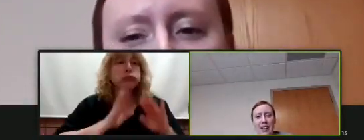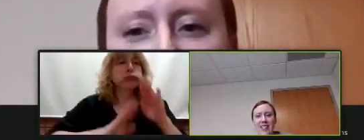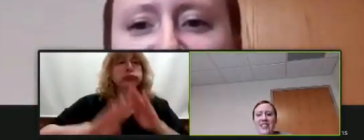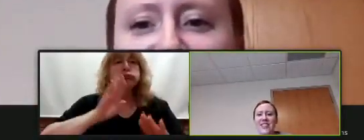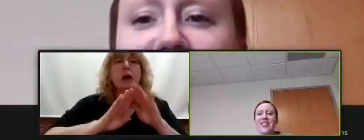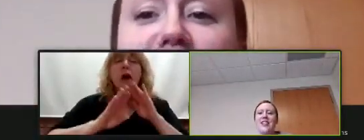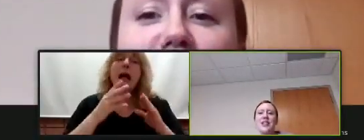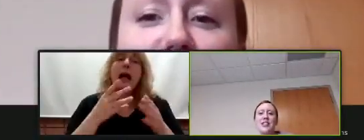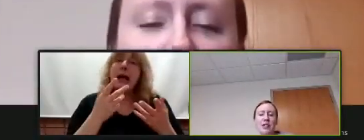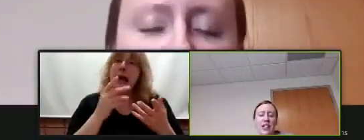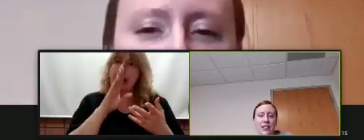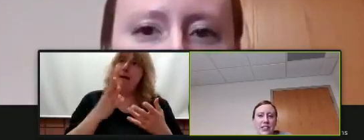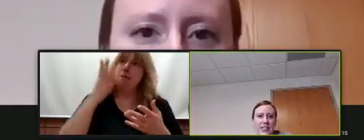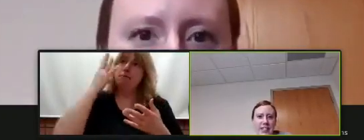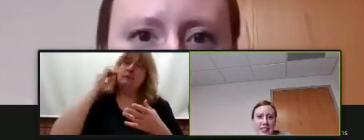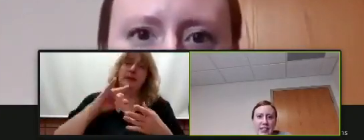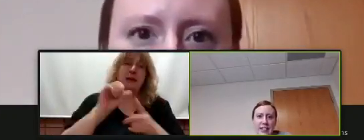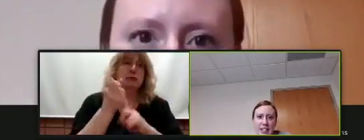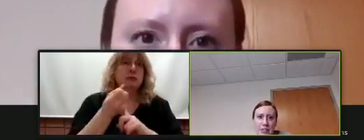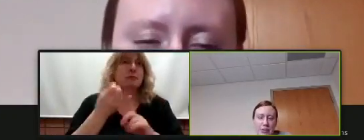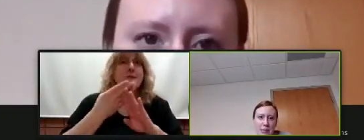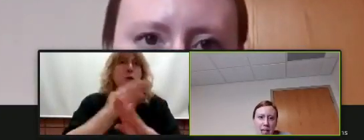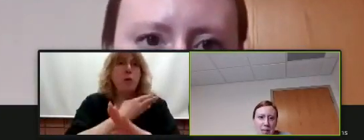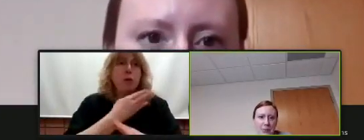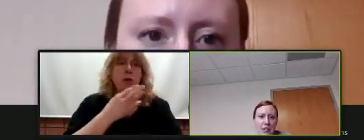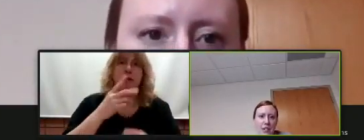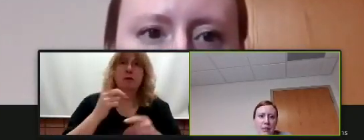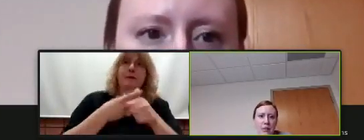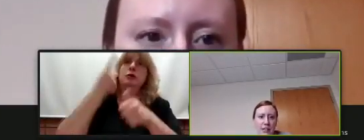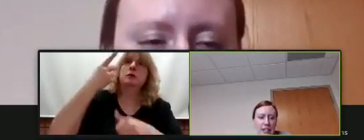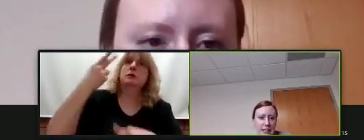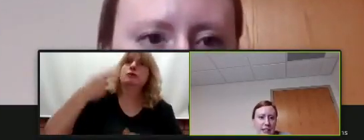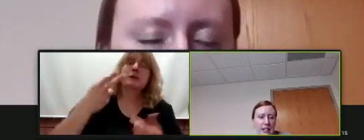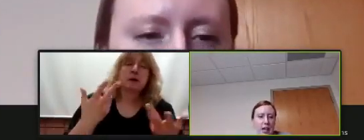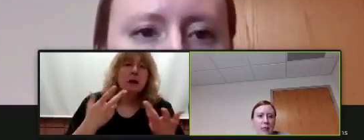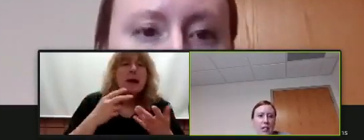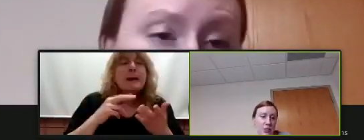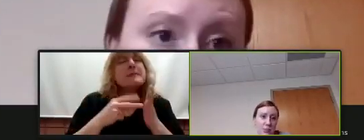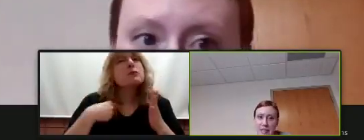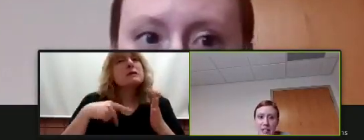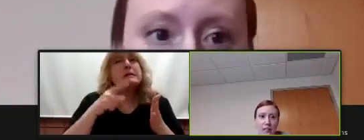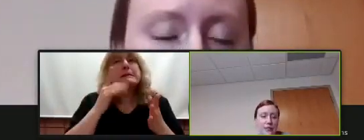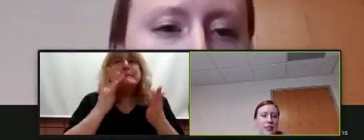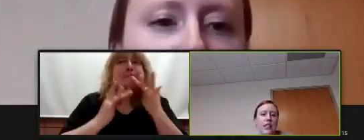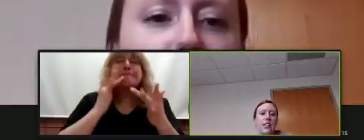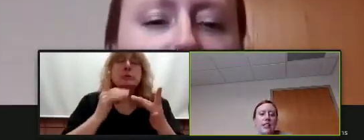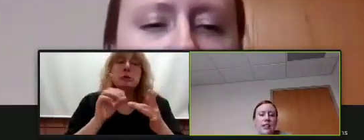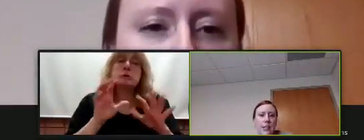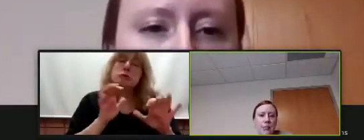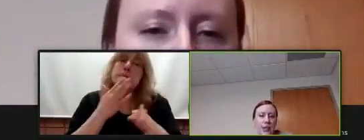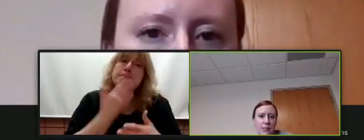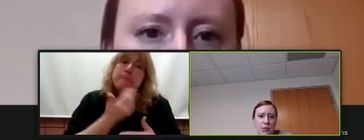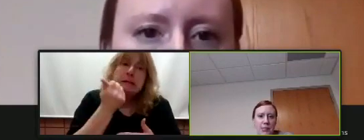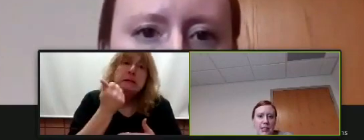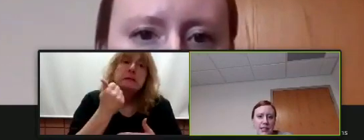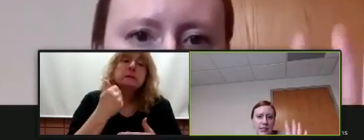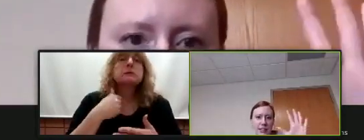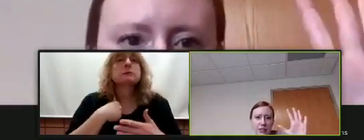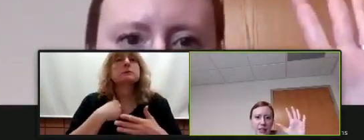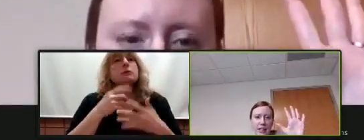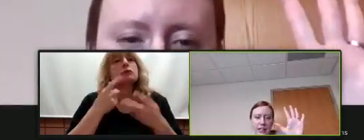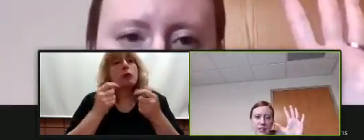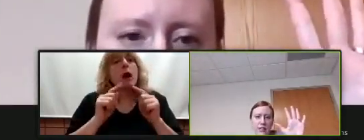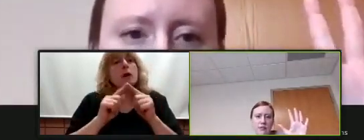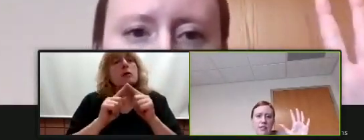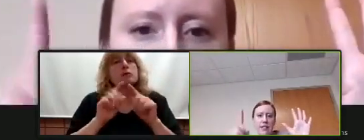our best. So another good technique that I use sometimes with our kids and also with myself to link breath and movement is to take